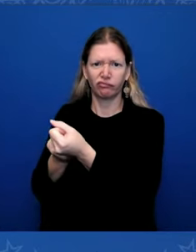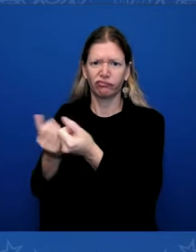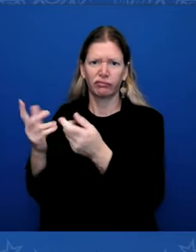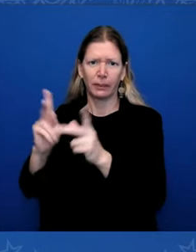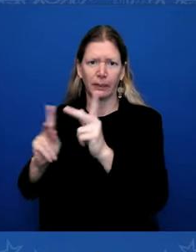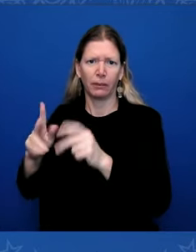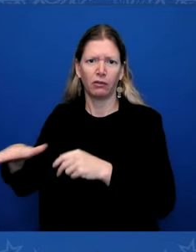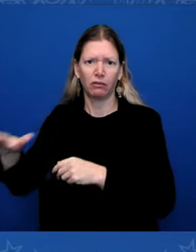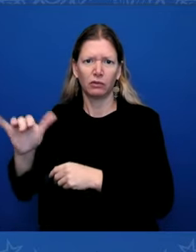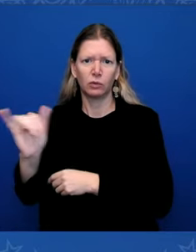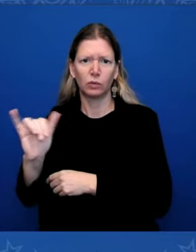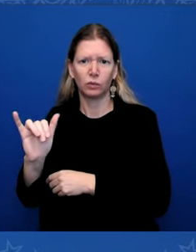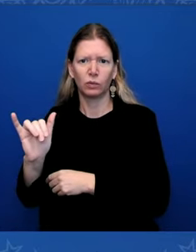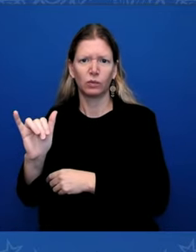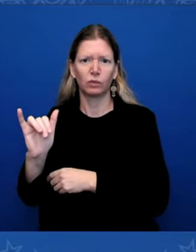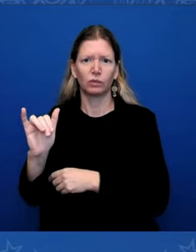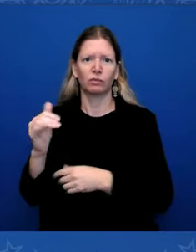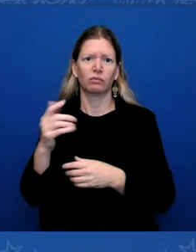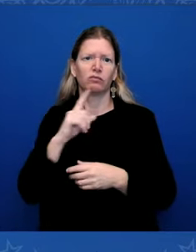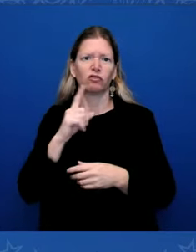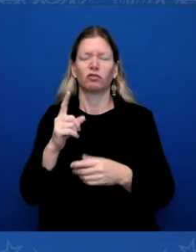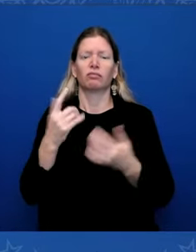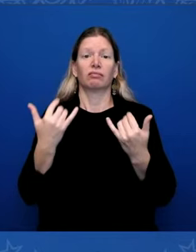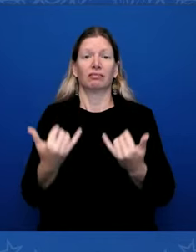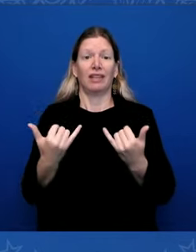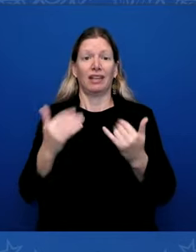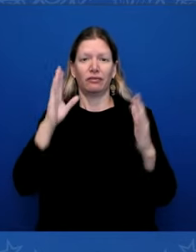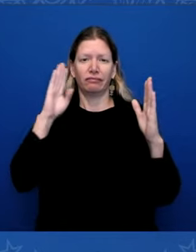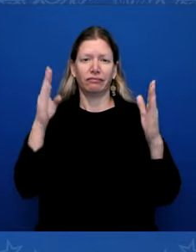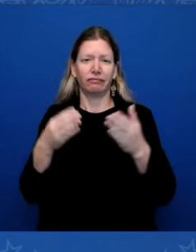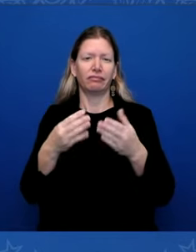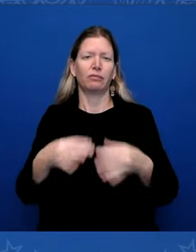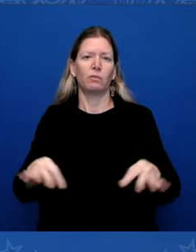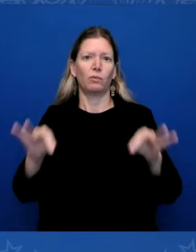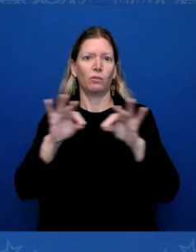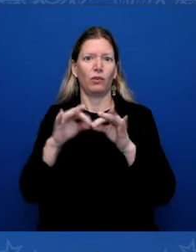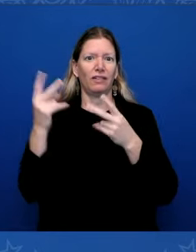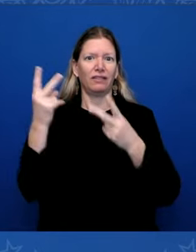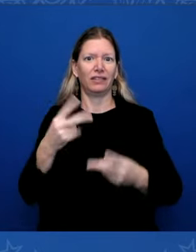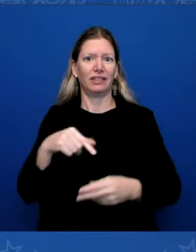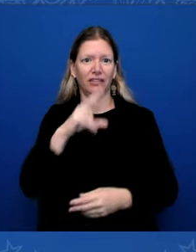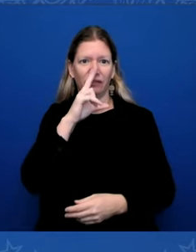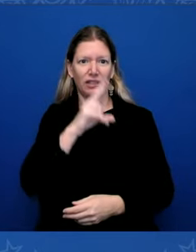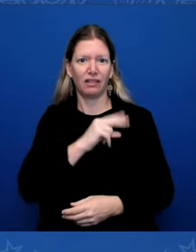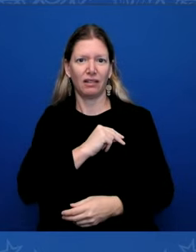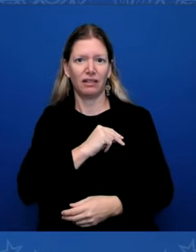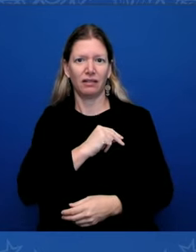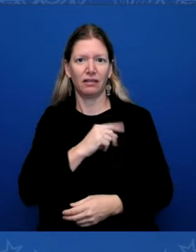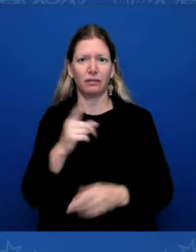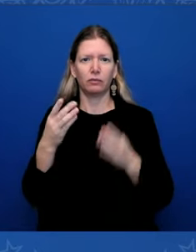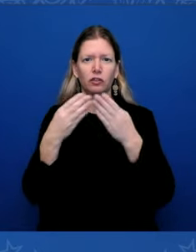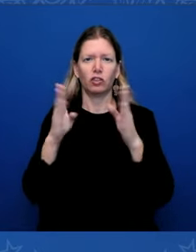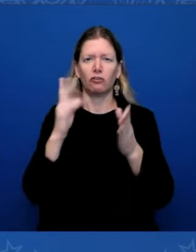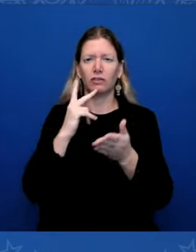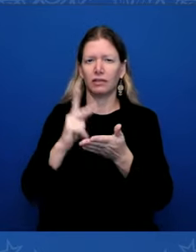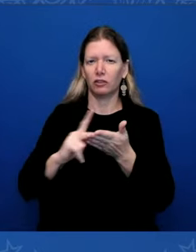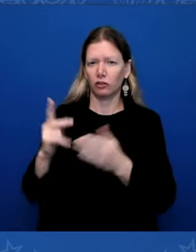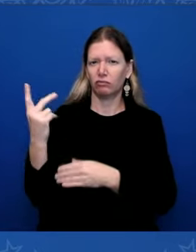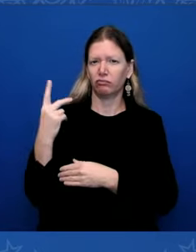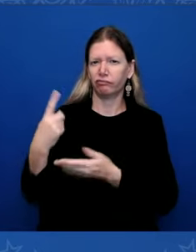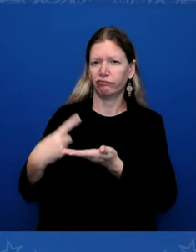Vietnam. As General Secretary and I just shared earlier today, this trip has been a historic